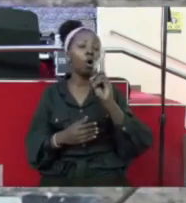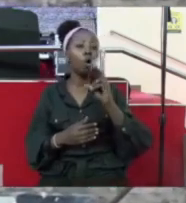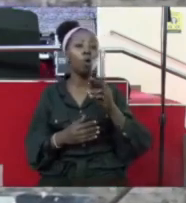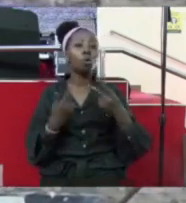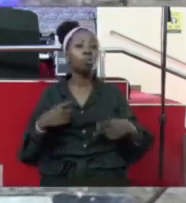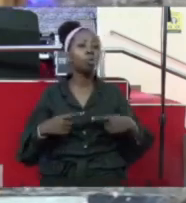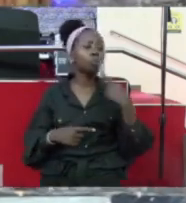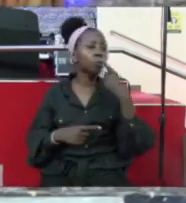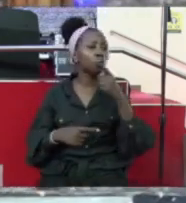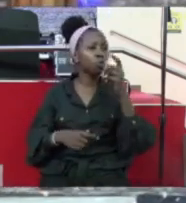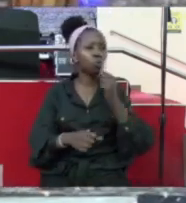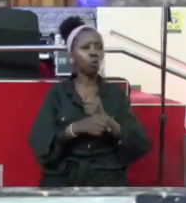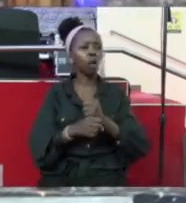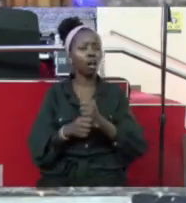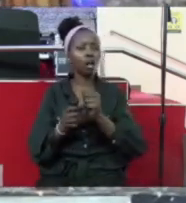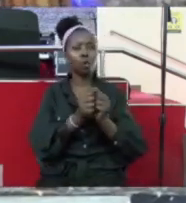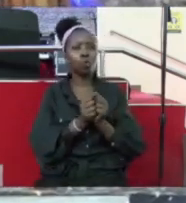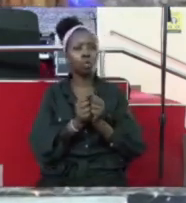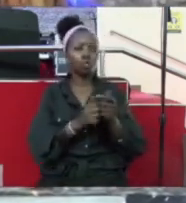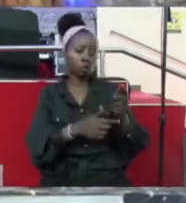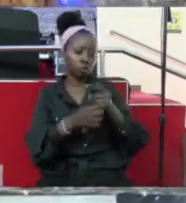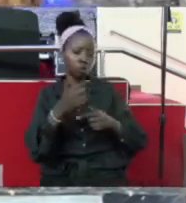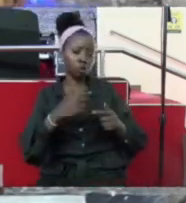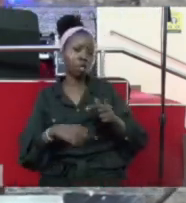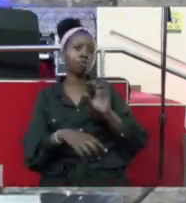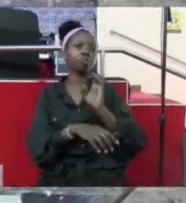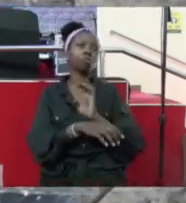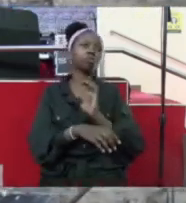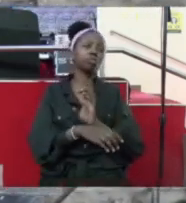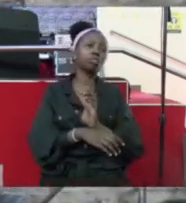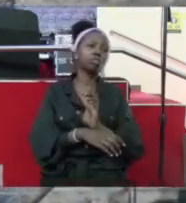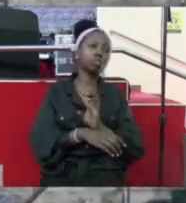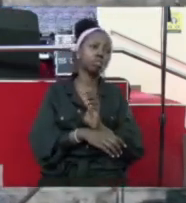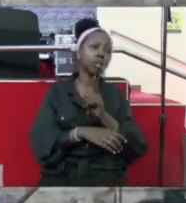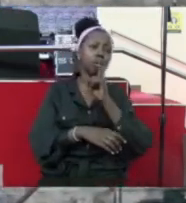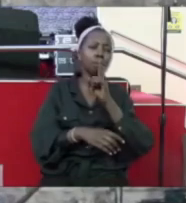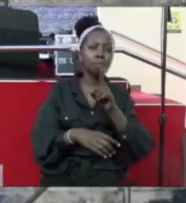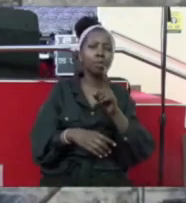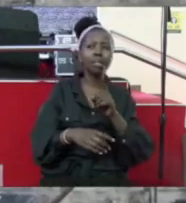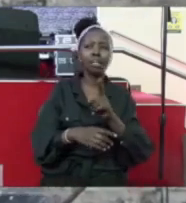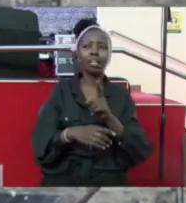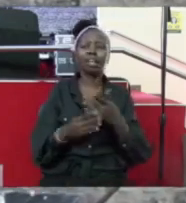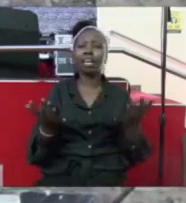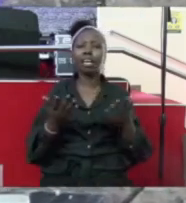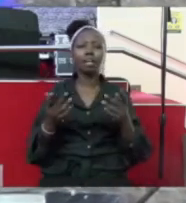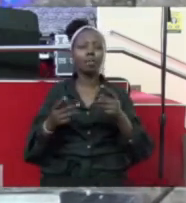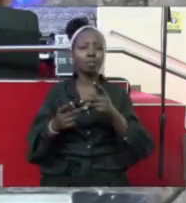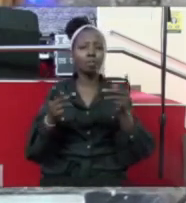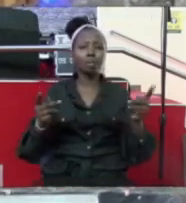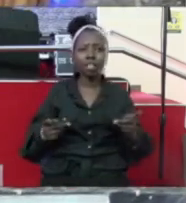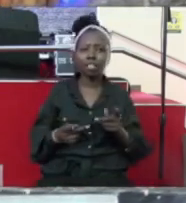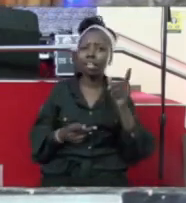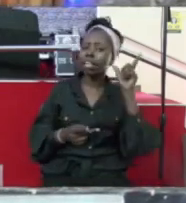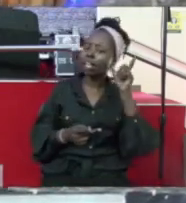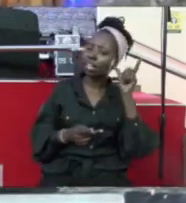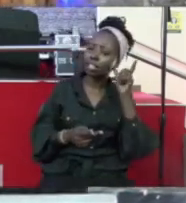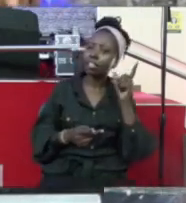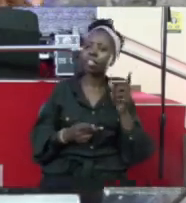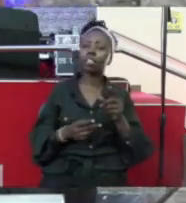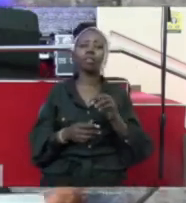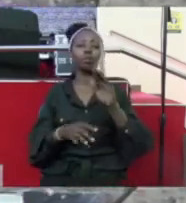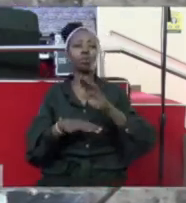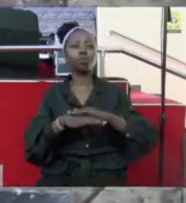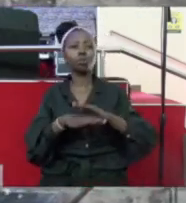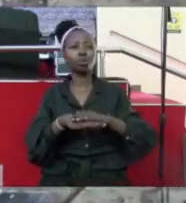majirani. To come to church. Waje kanisa. Be somewhere and be a good listener. Uwe mahali na uwe msikilizaji mzuri. So